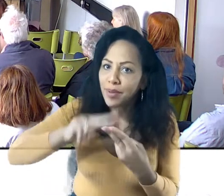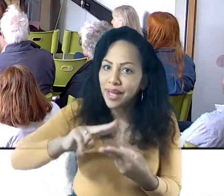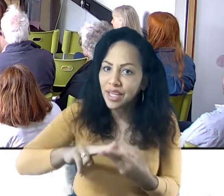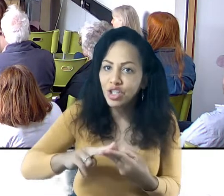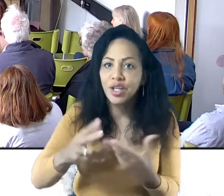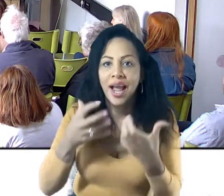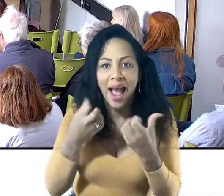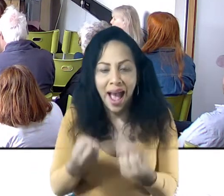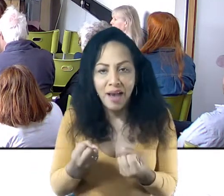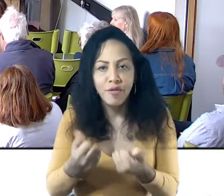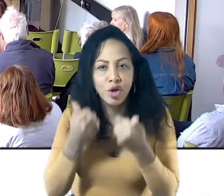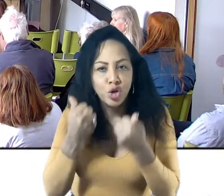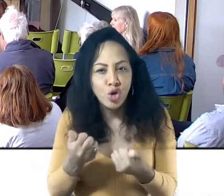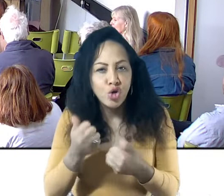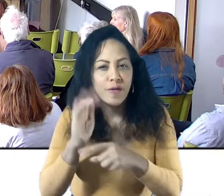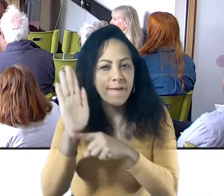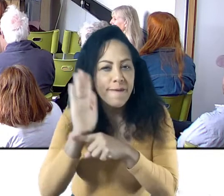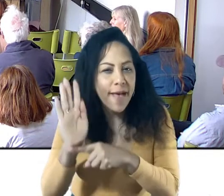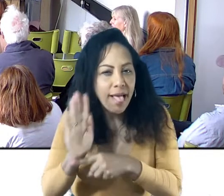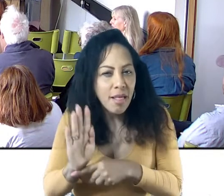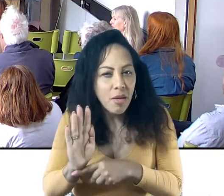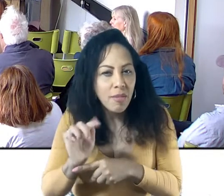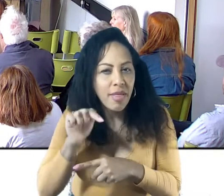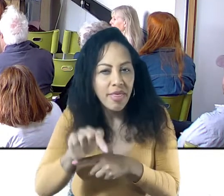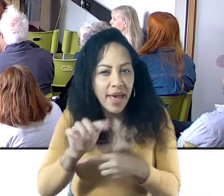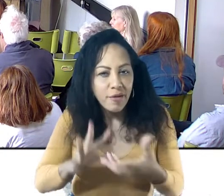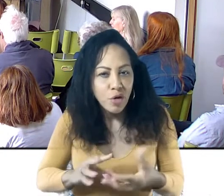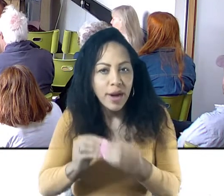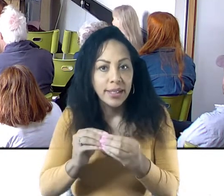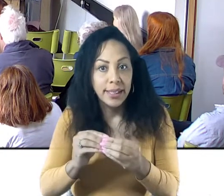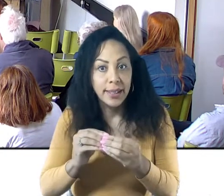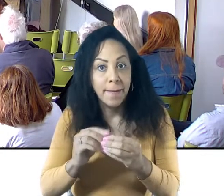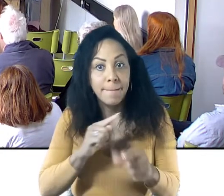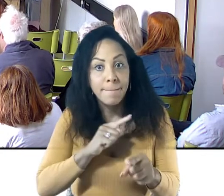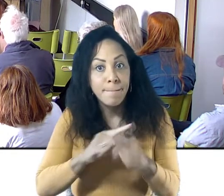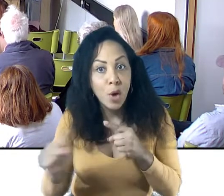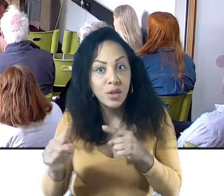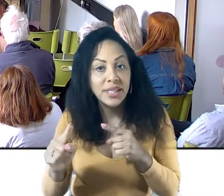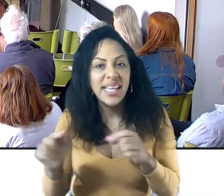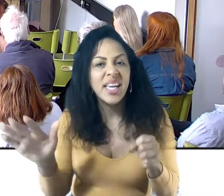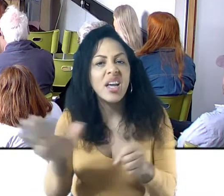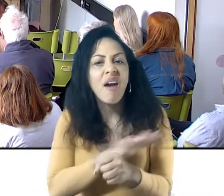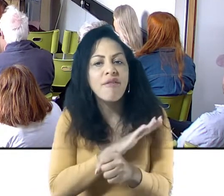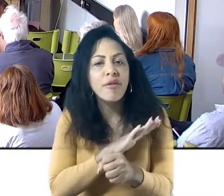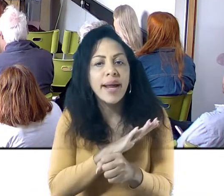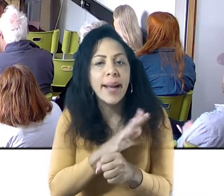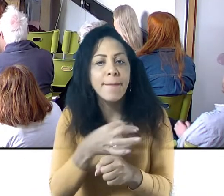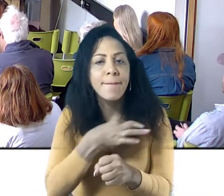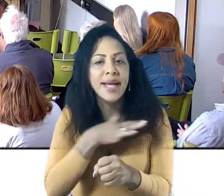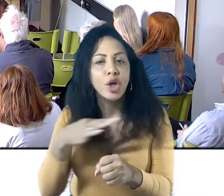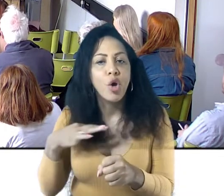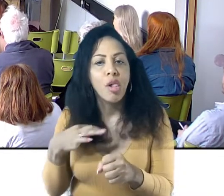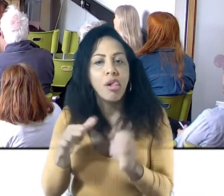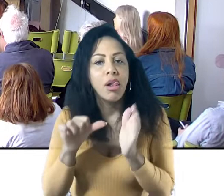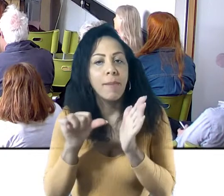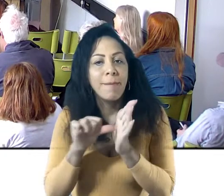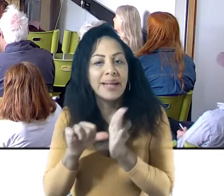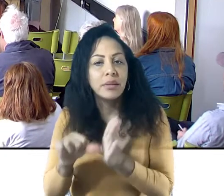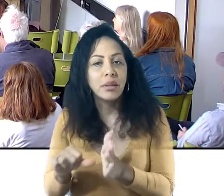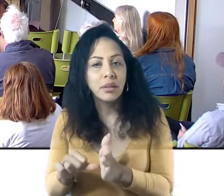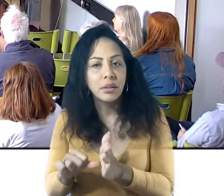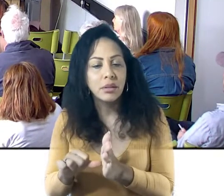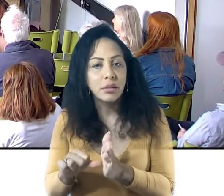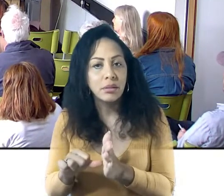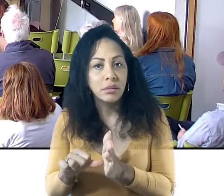of mainly it's medical matters, but not just that. They have a